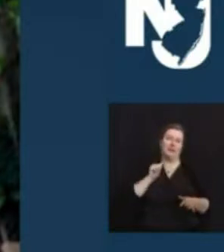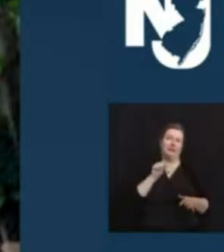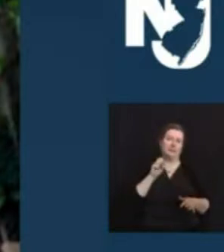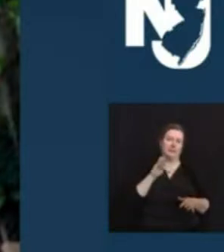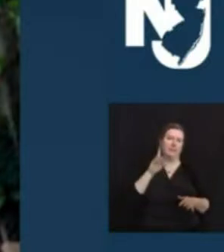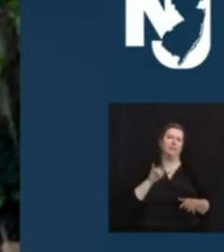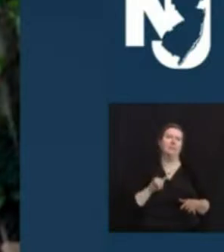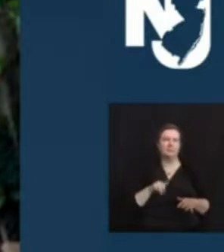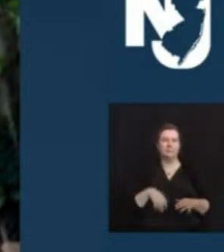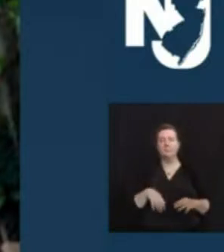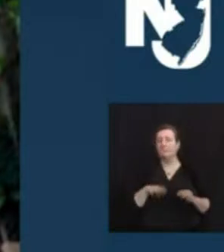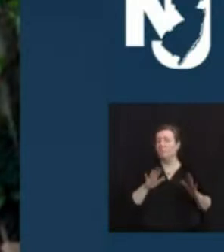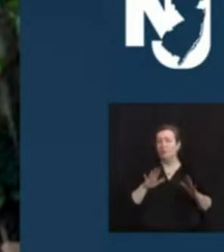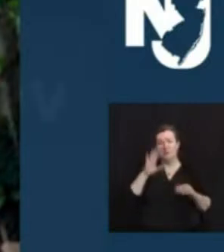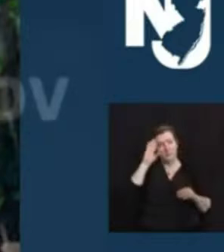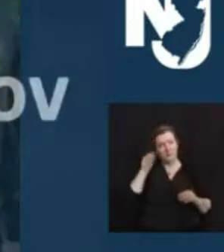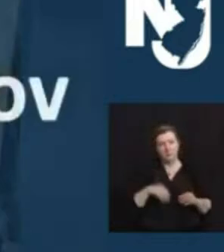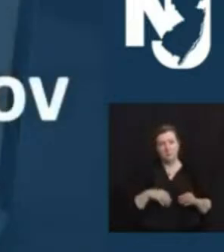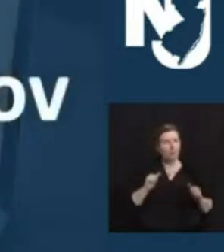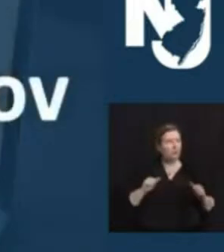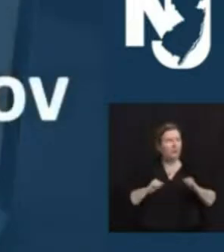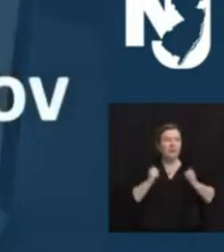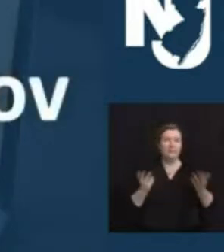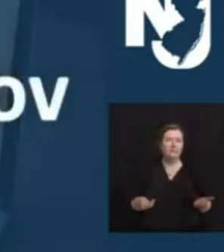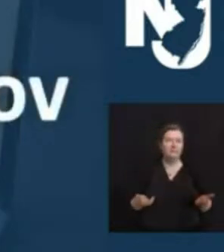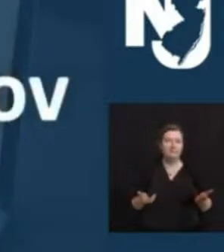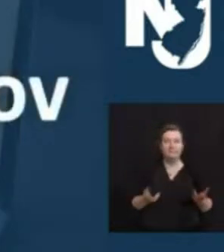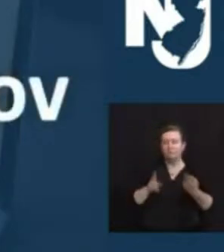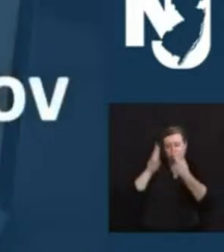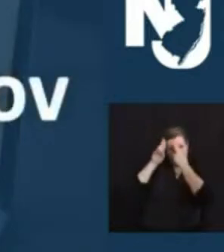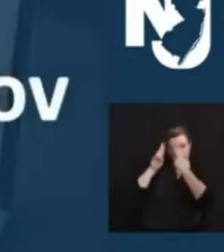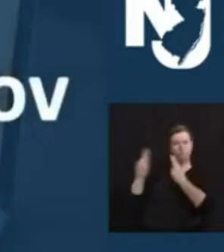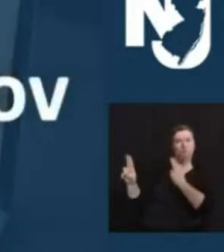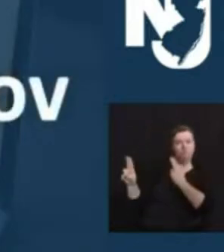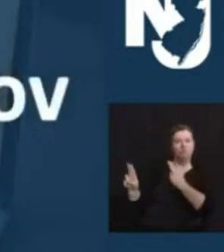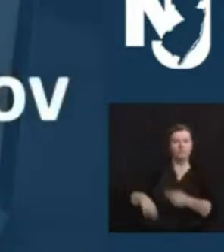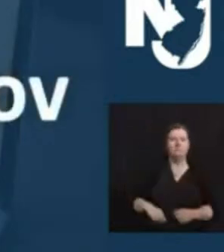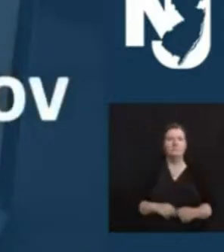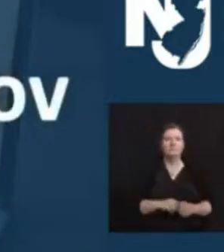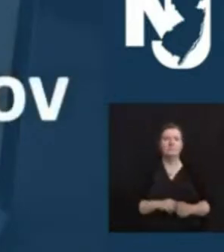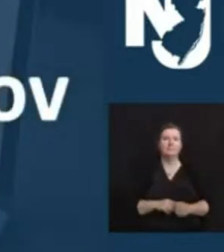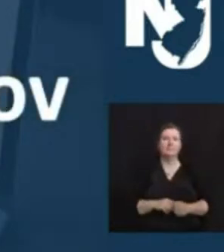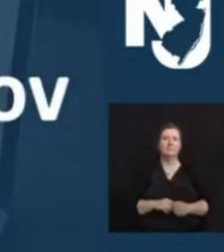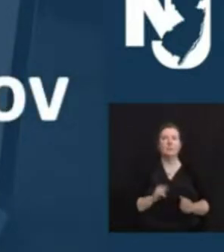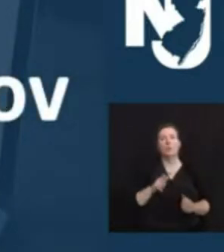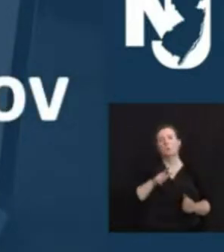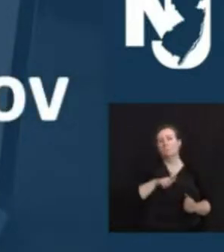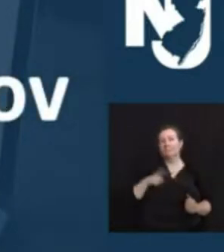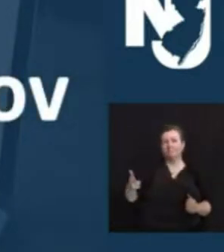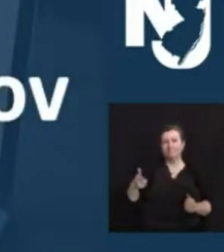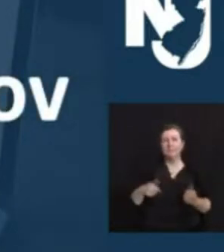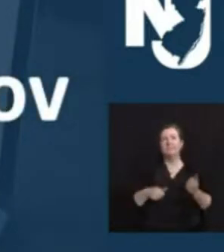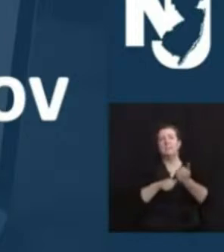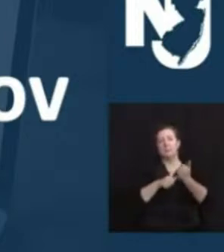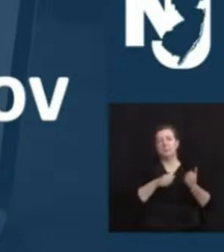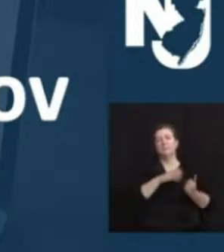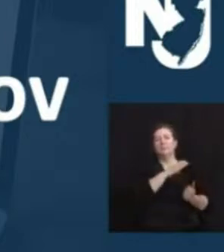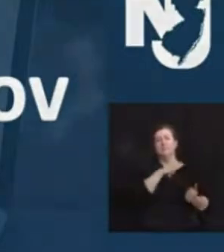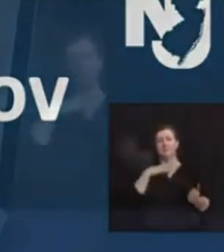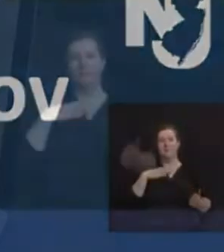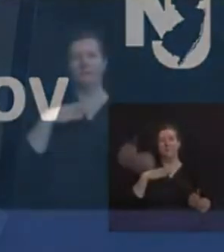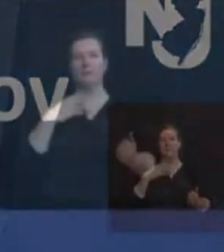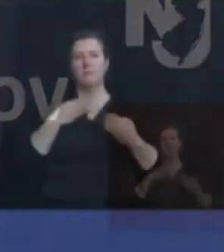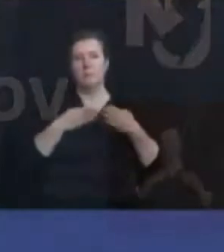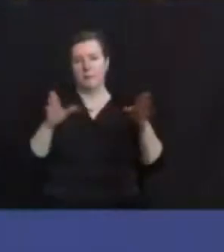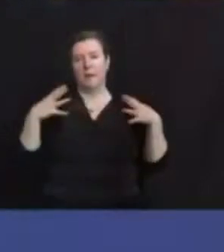So that's where we'll leave things today. It is now my pleasure to hand the briefing over to the Deputy Commissioner for Public Health, the guy to my right, Dr. David